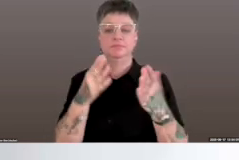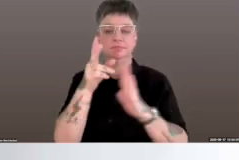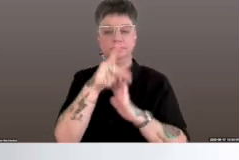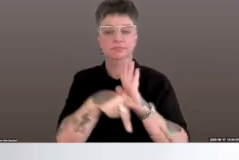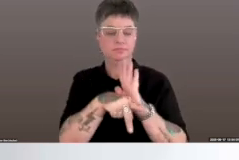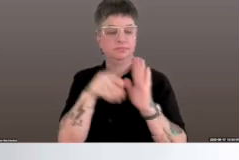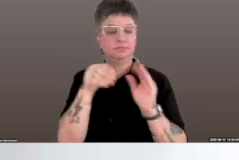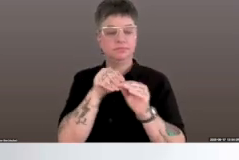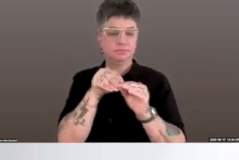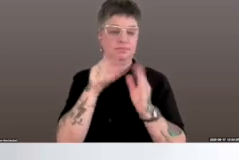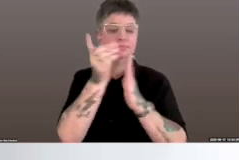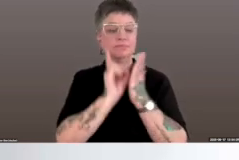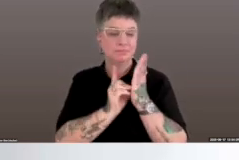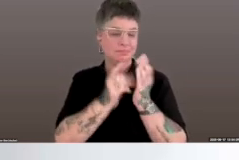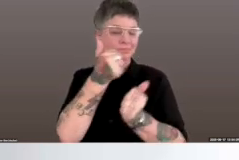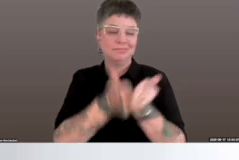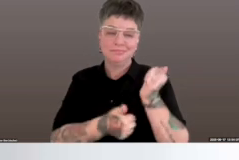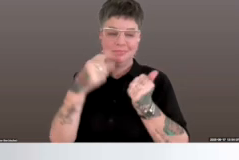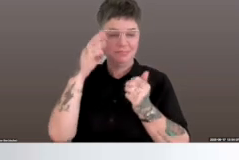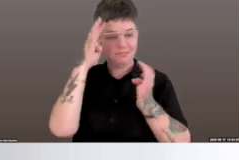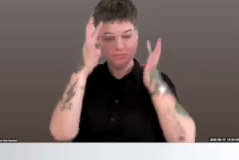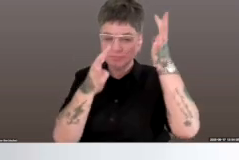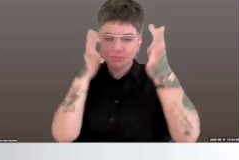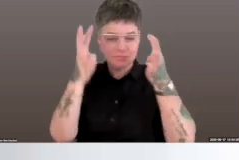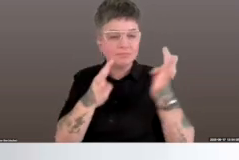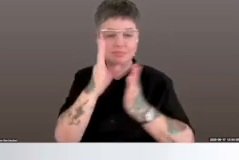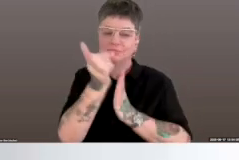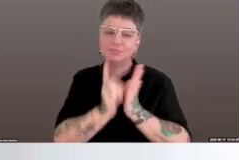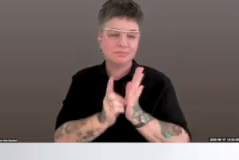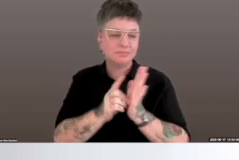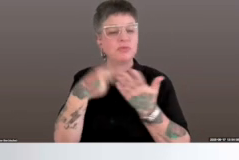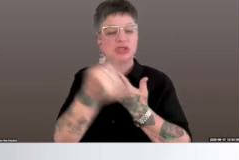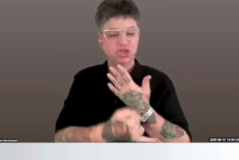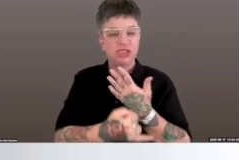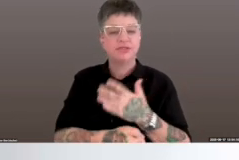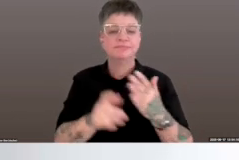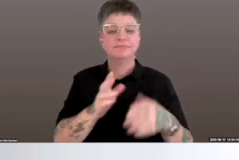the fabric and design of every project and program. Next slide, please.